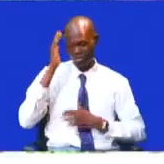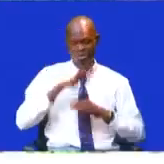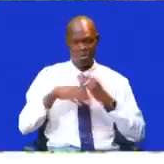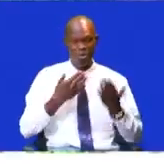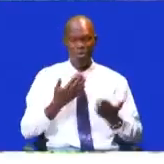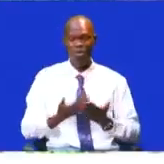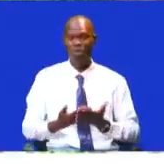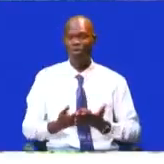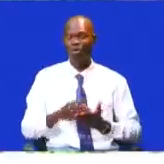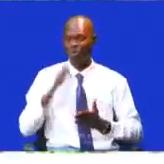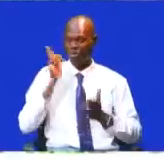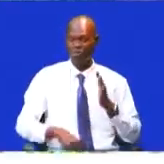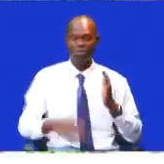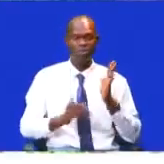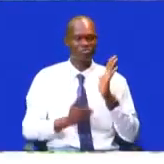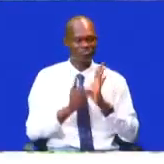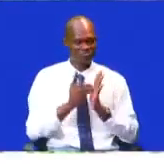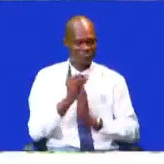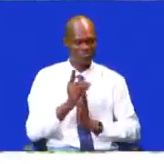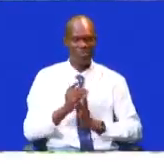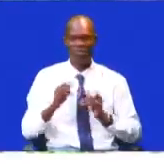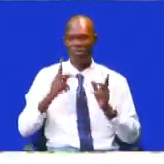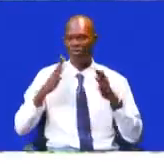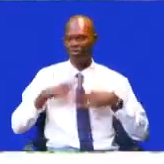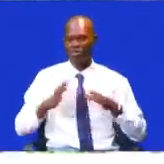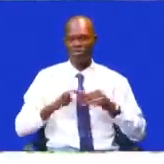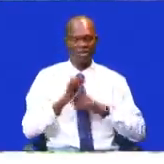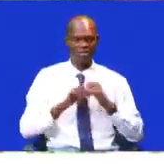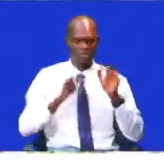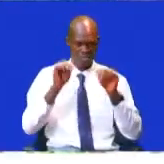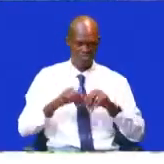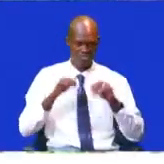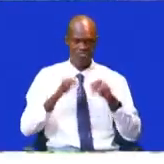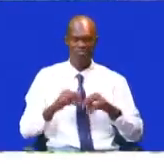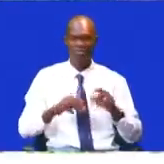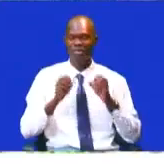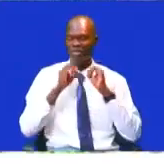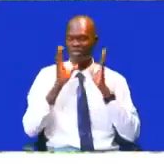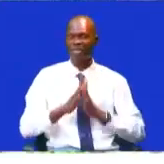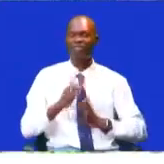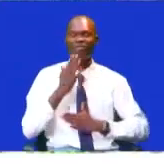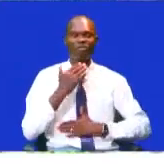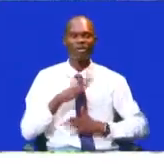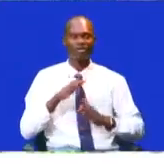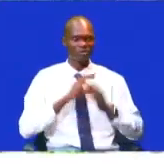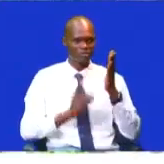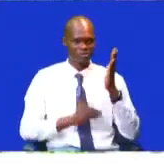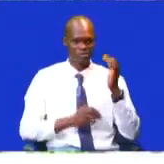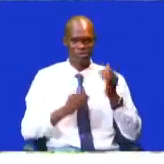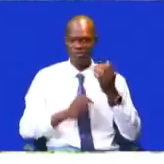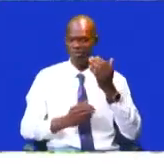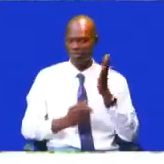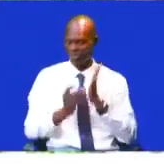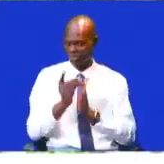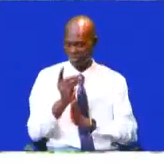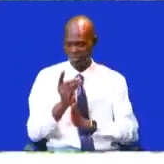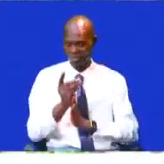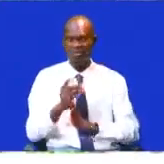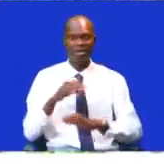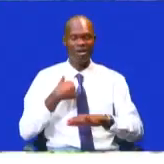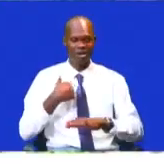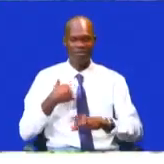ng'eyo manyalo dongo oganda kata e weche mag pur gi. Kapo ni dwaro ni mondo wagerre wadhi mbele, to joma mine nyaka